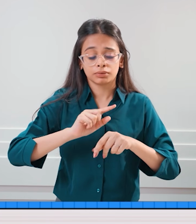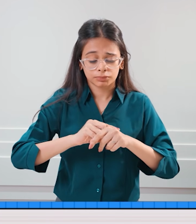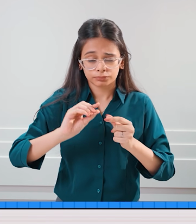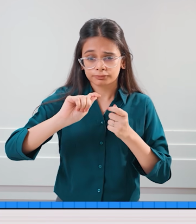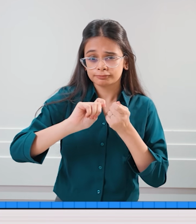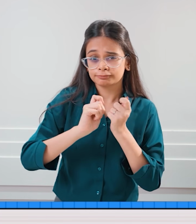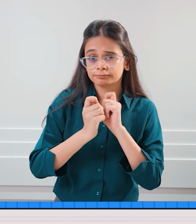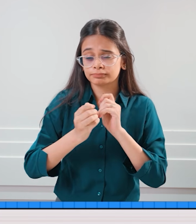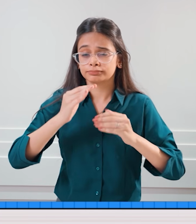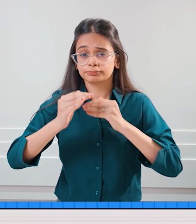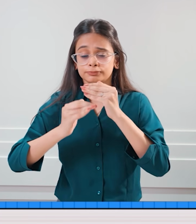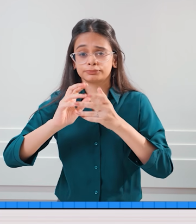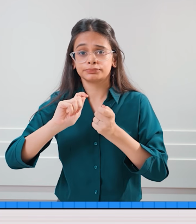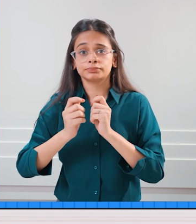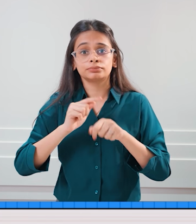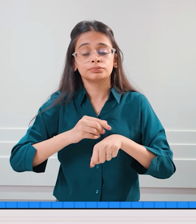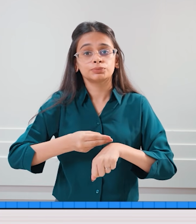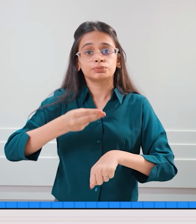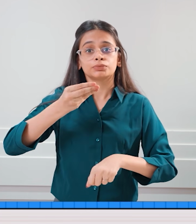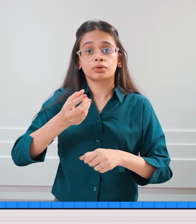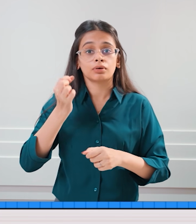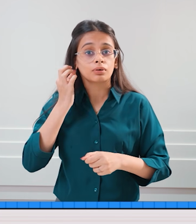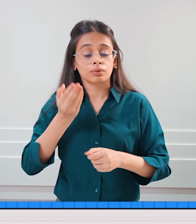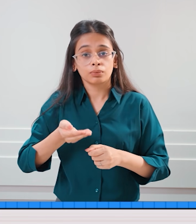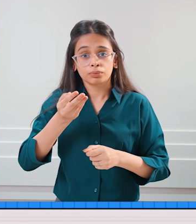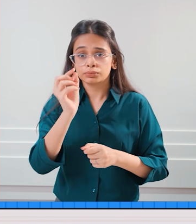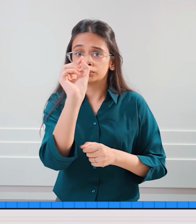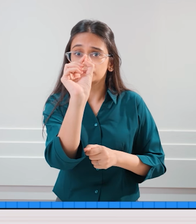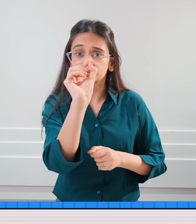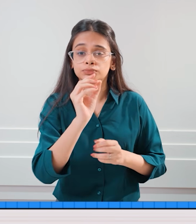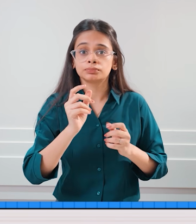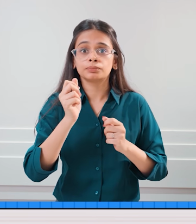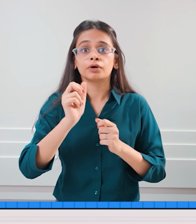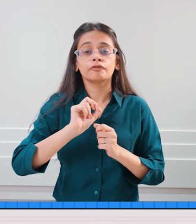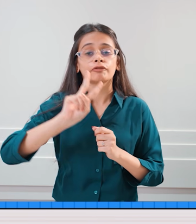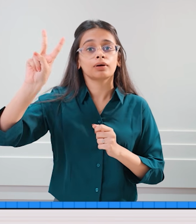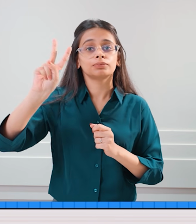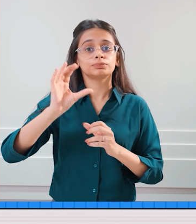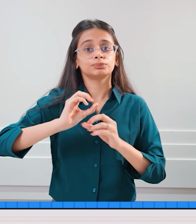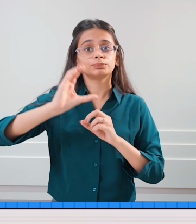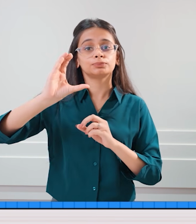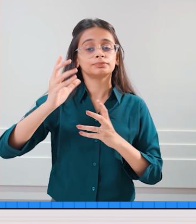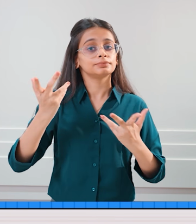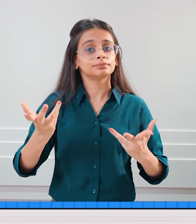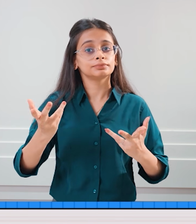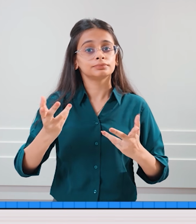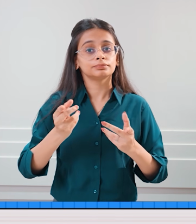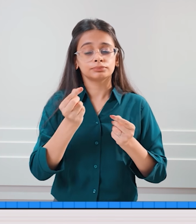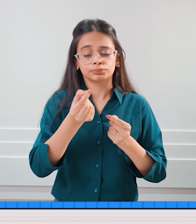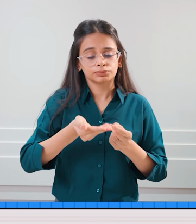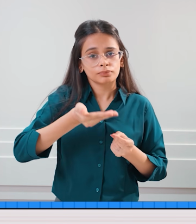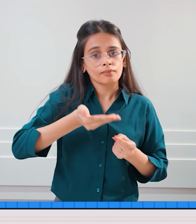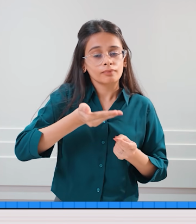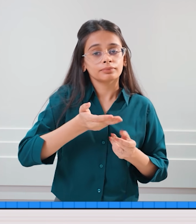mold. Gold is easily understood, measured, and assayed. Gold is sufficiently dense so that small quantities of gold